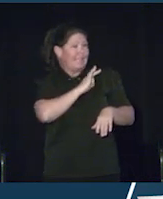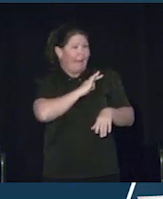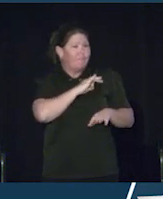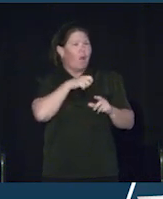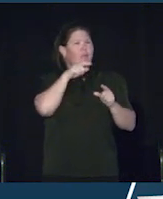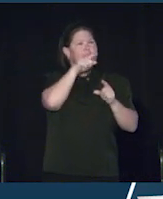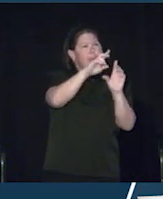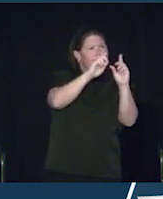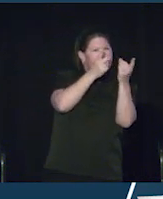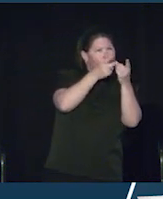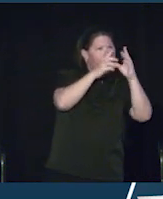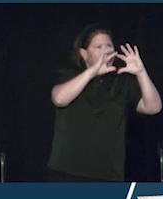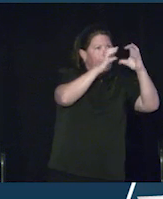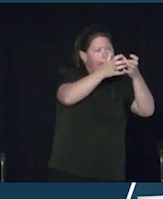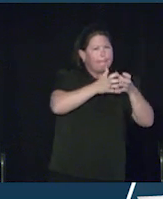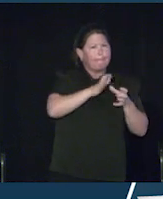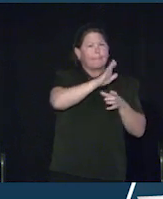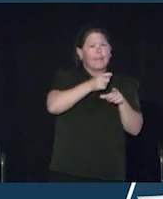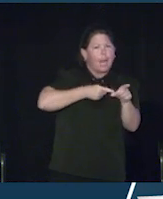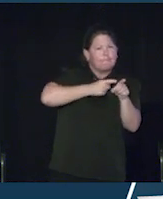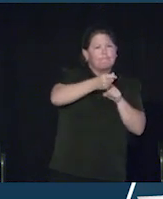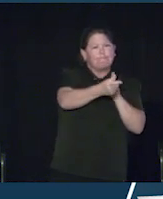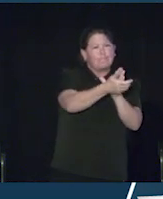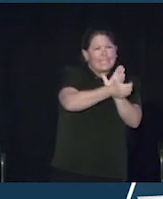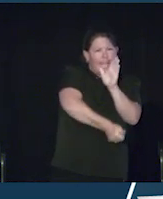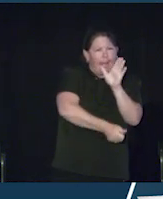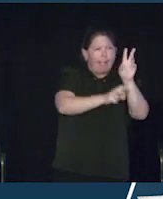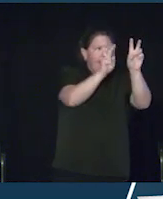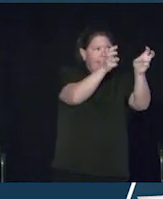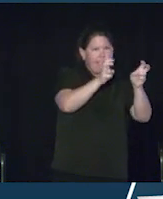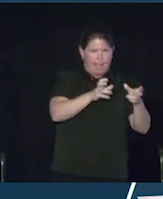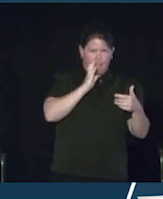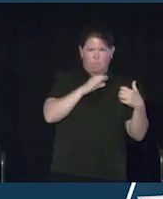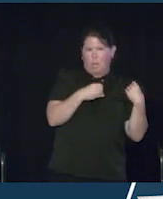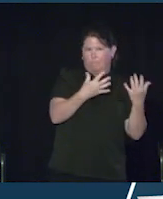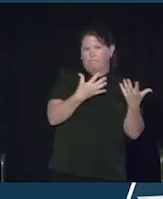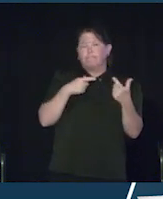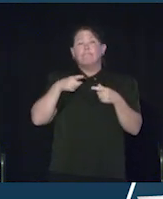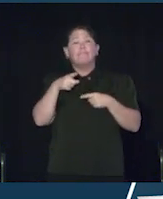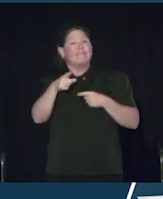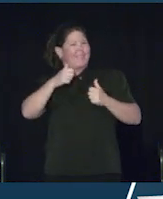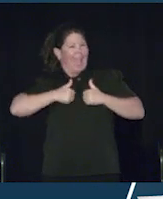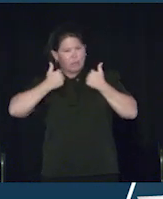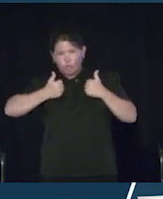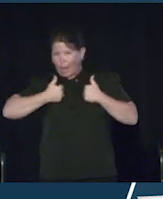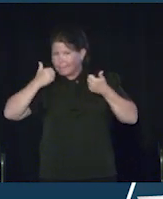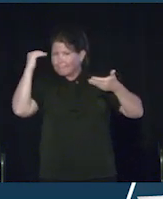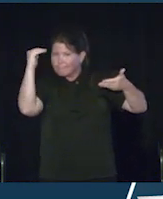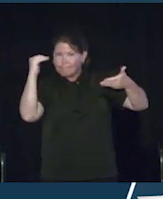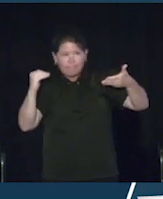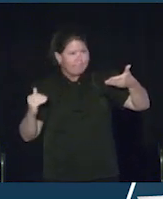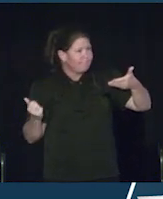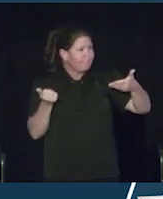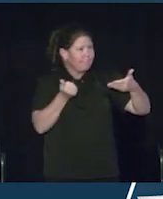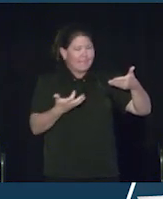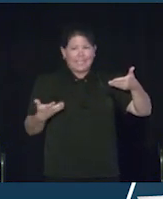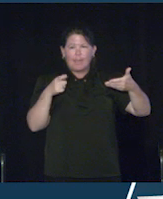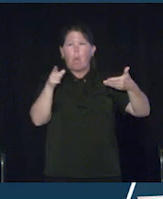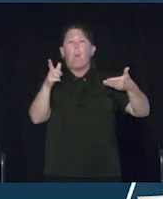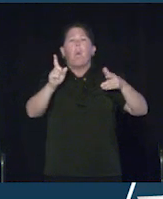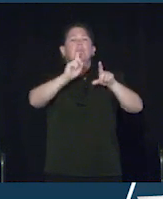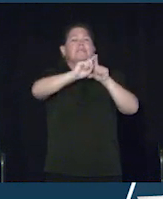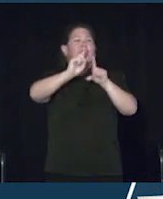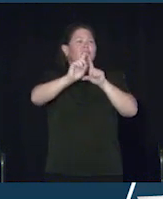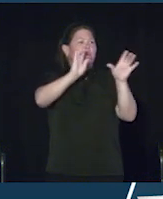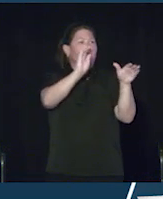by the different types of things that they do. It will provide you with an address, and we have different field offices